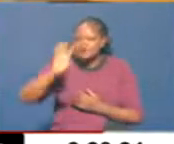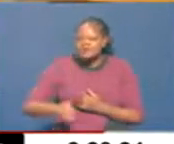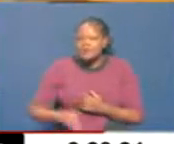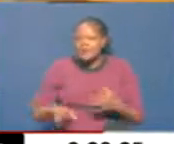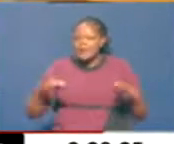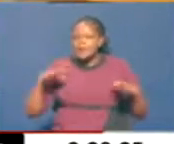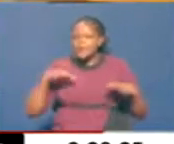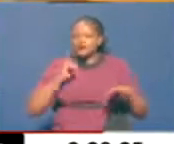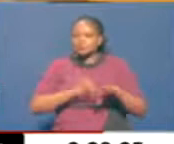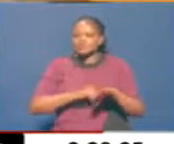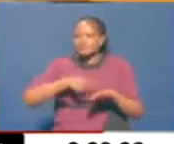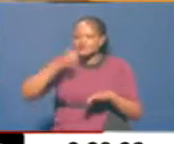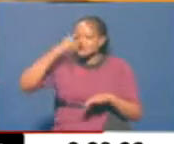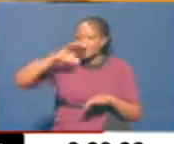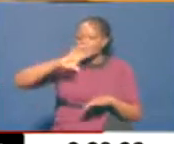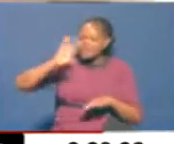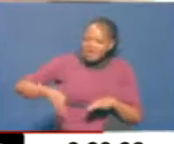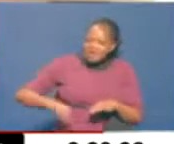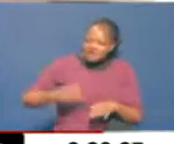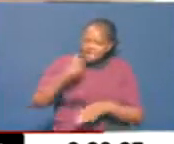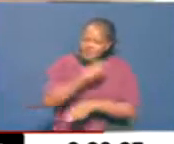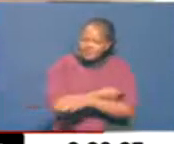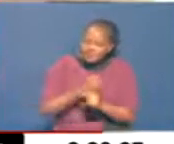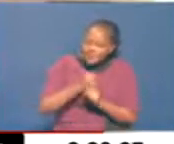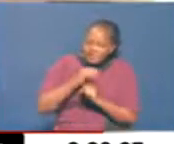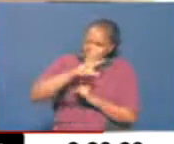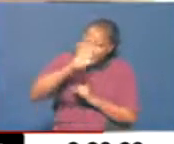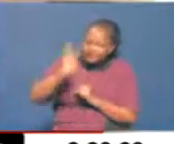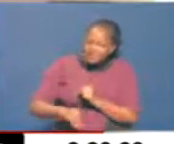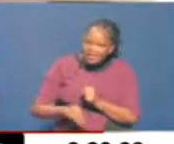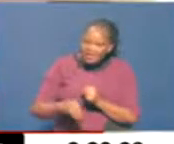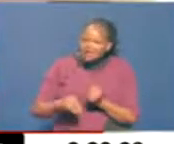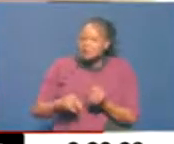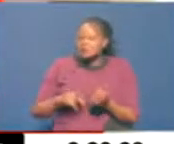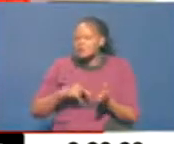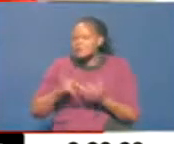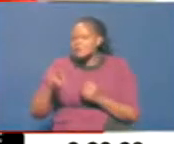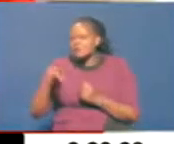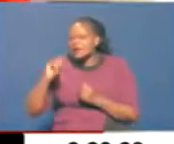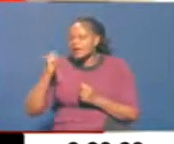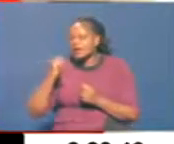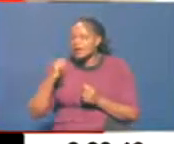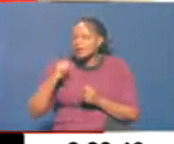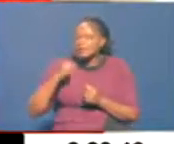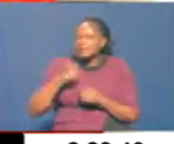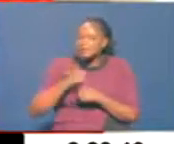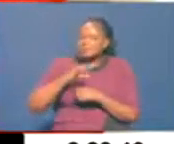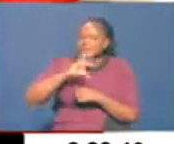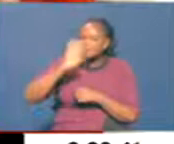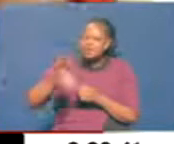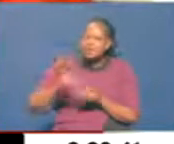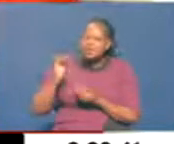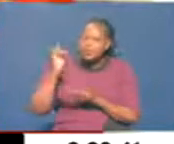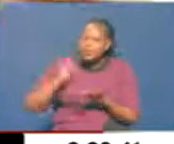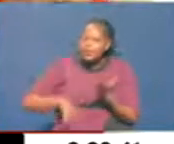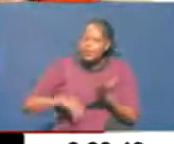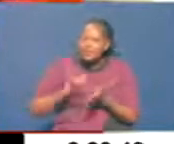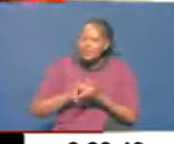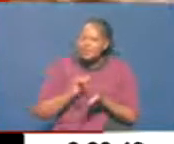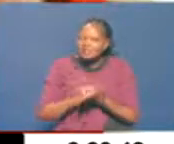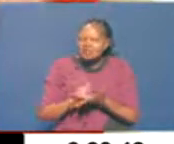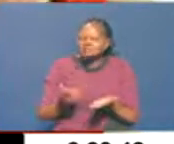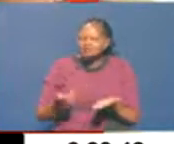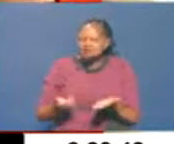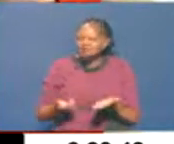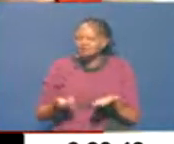Africa. Right. Vaccines made in Africa, vaccines bought by Kenya, made in Africa. And the hope is that the logistic framework